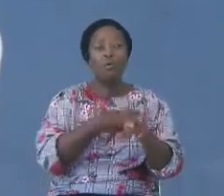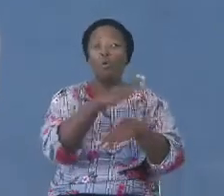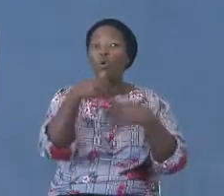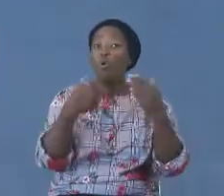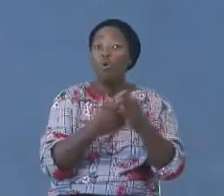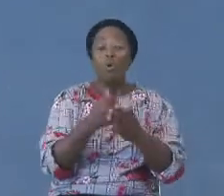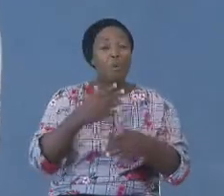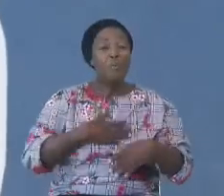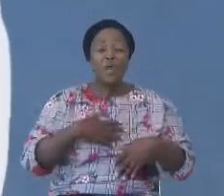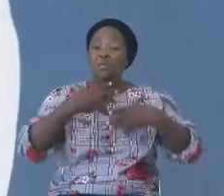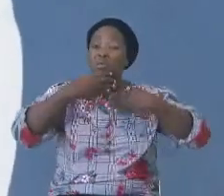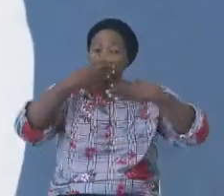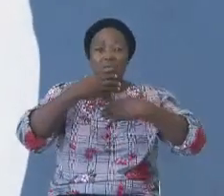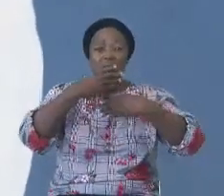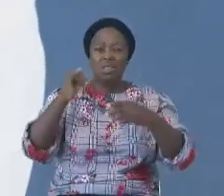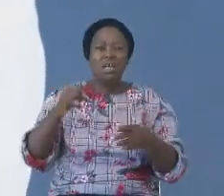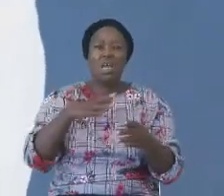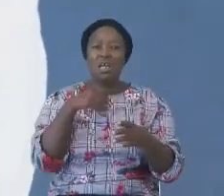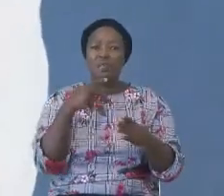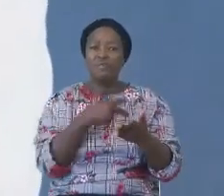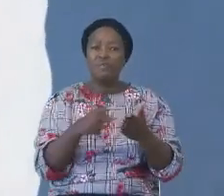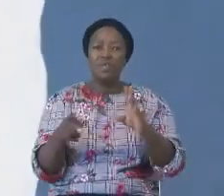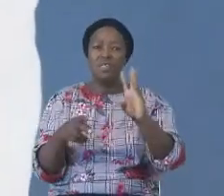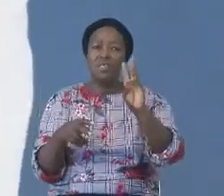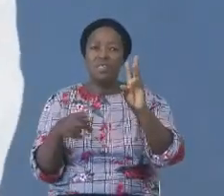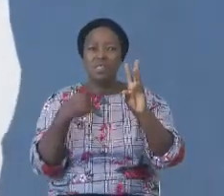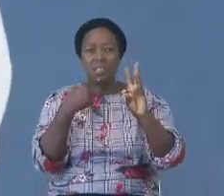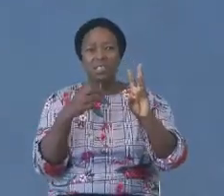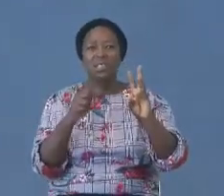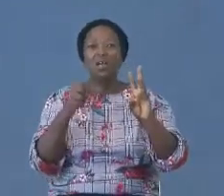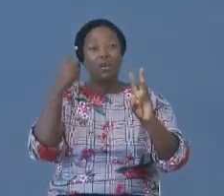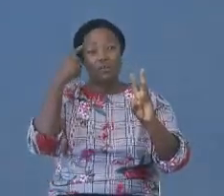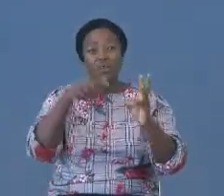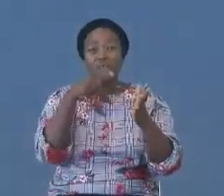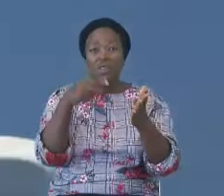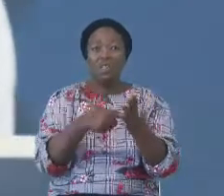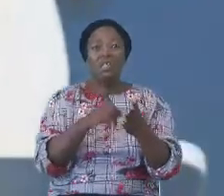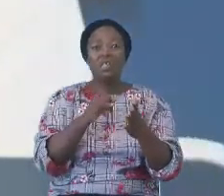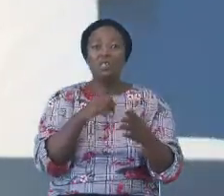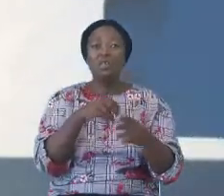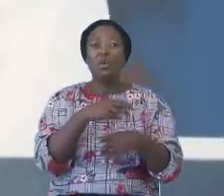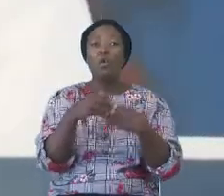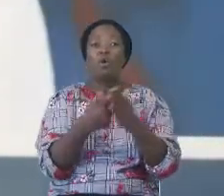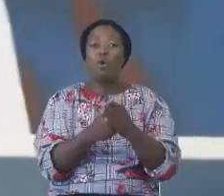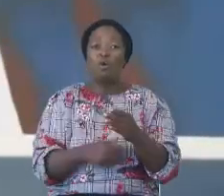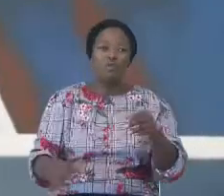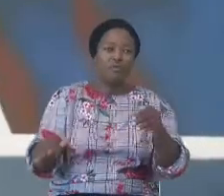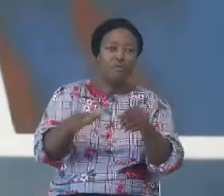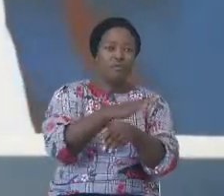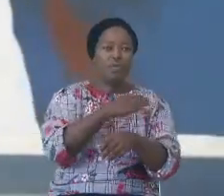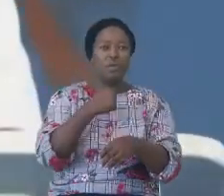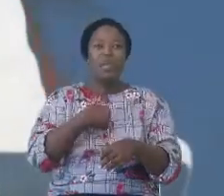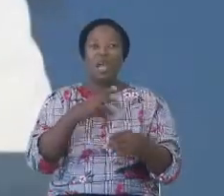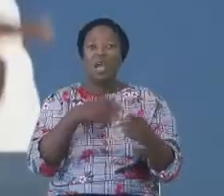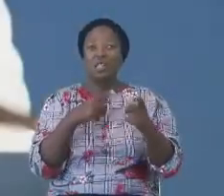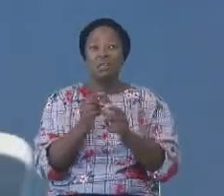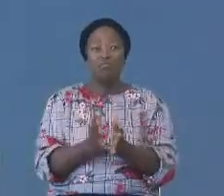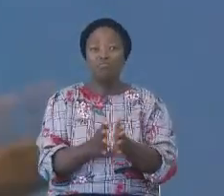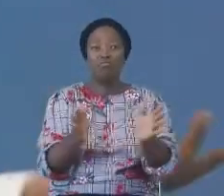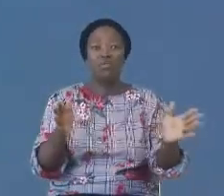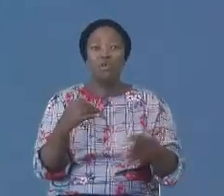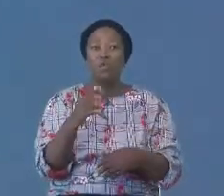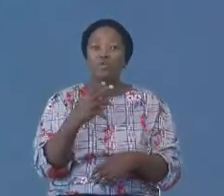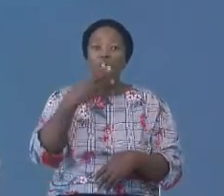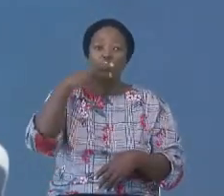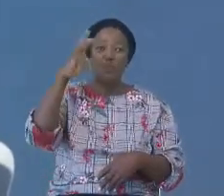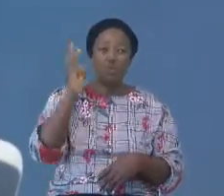and from the words of my roaring? Look at verse 16. In verse 16 it says, for dogs